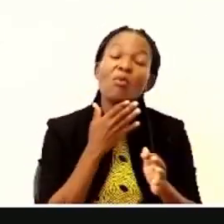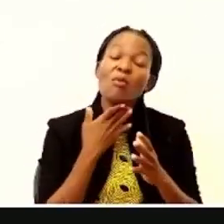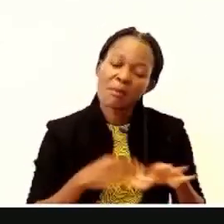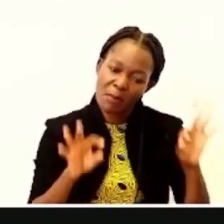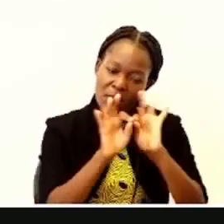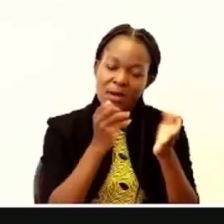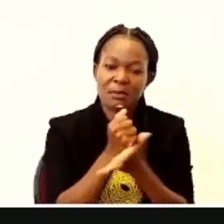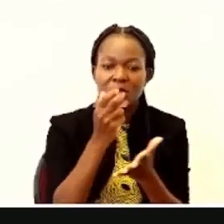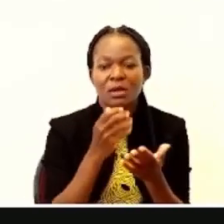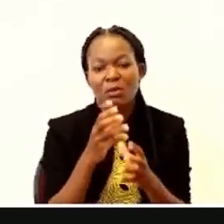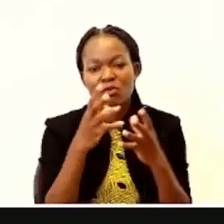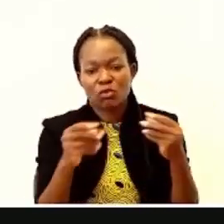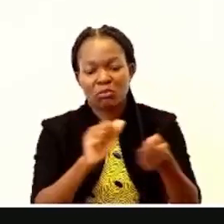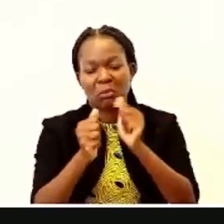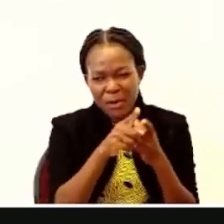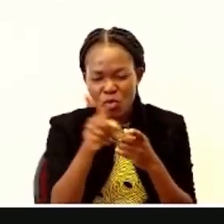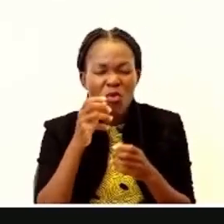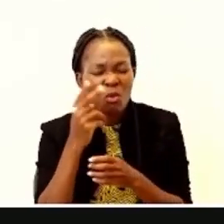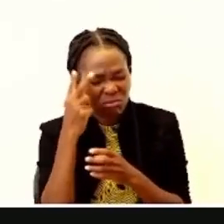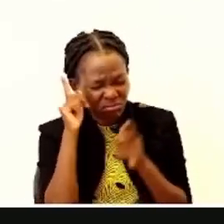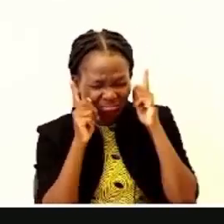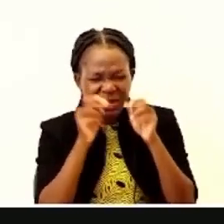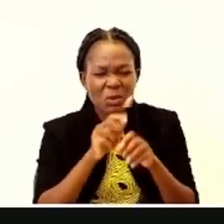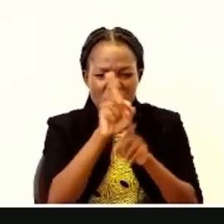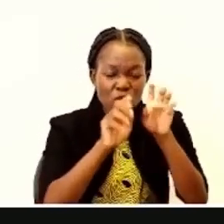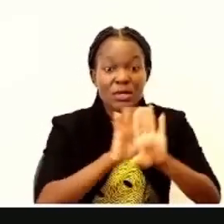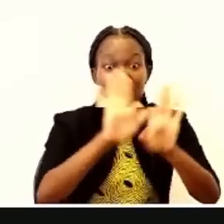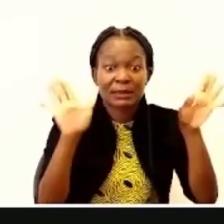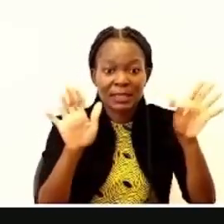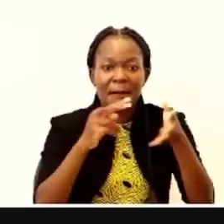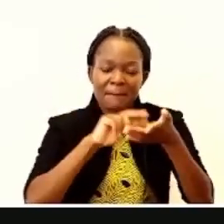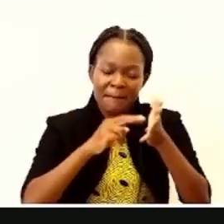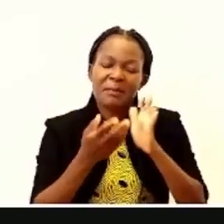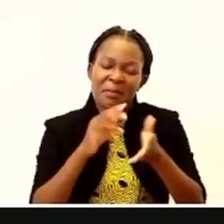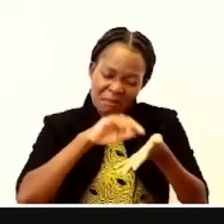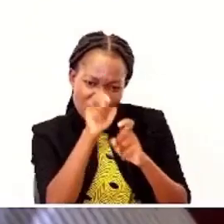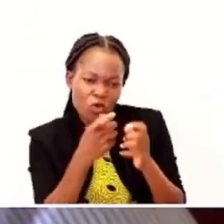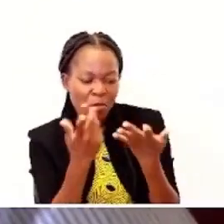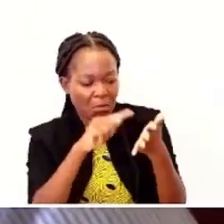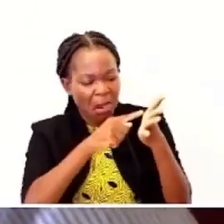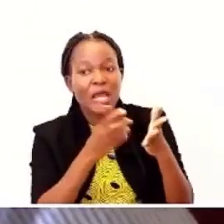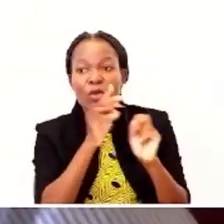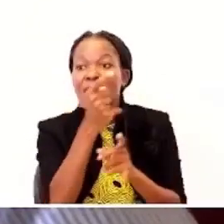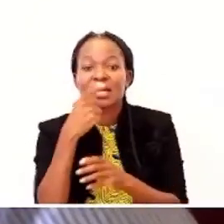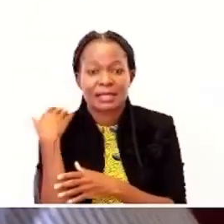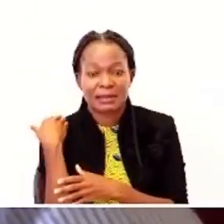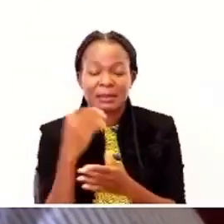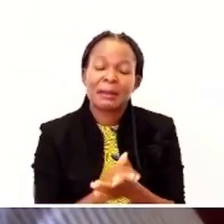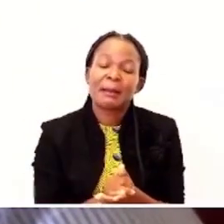help us solve a lot of issues. Then we invest in the right skills. If we